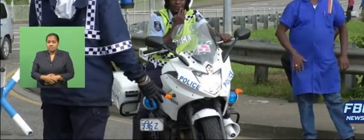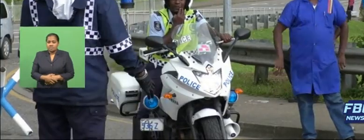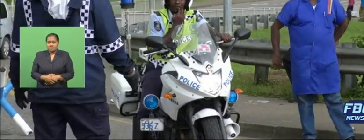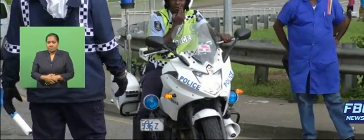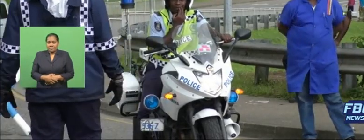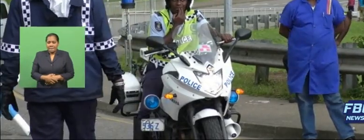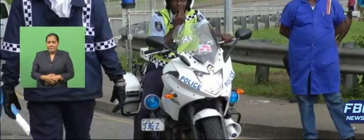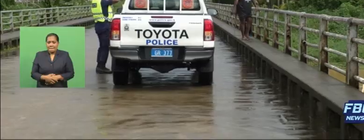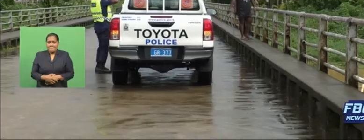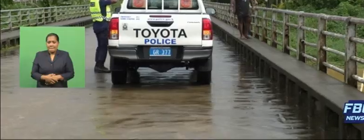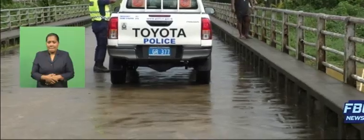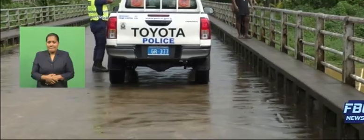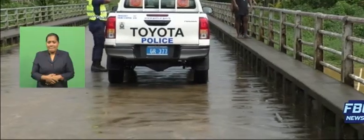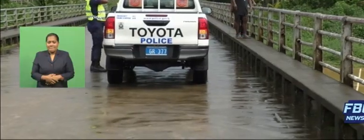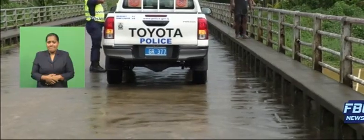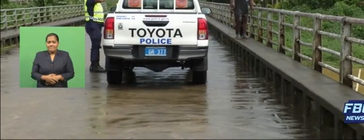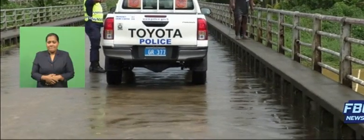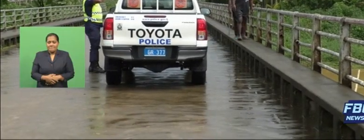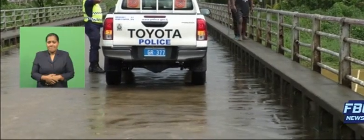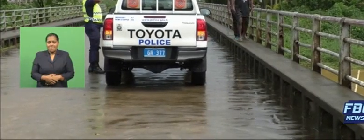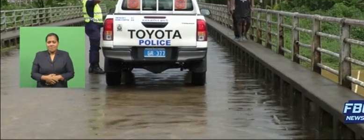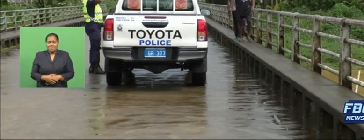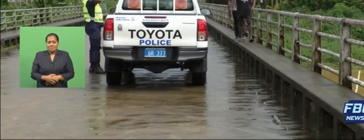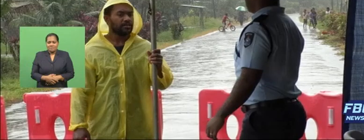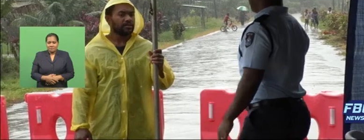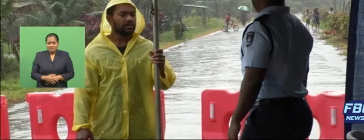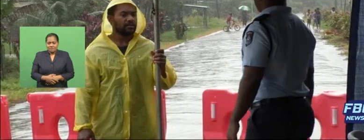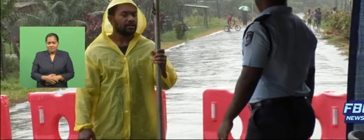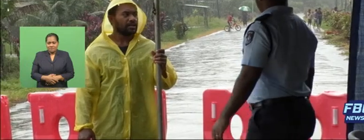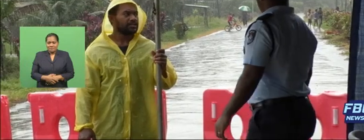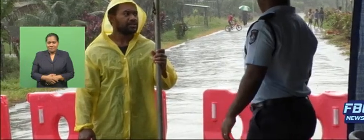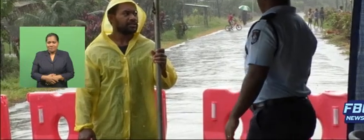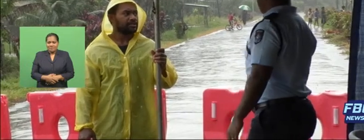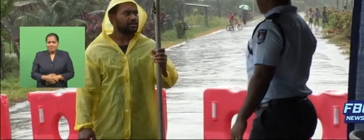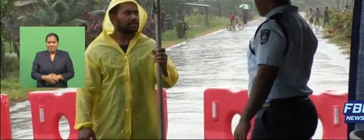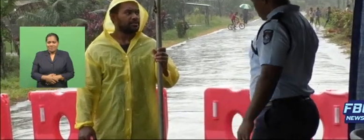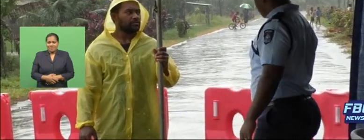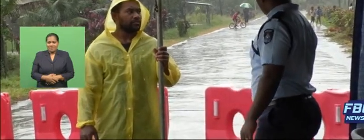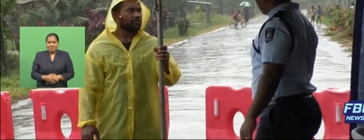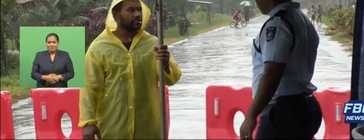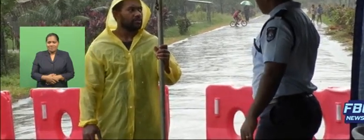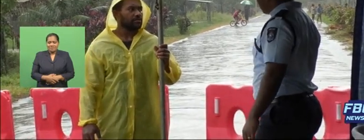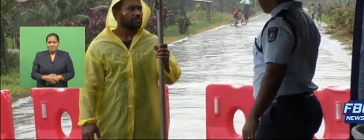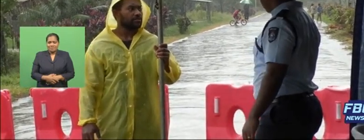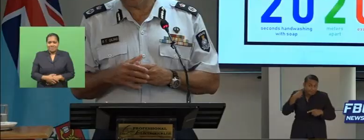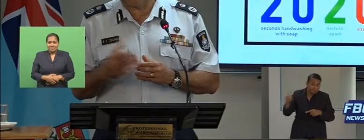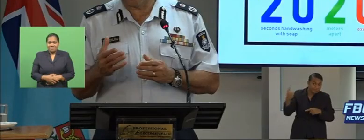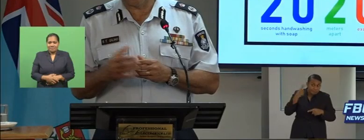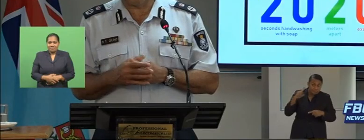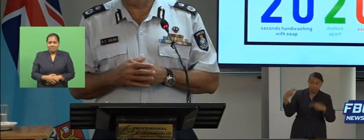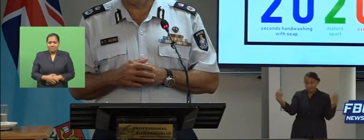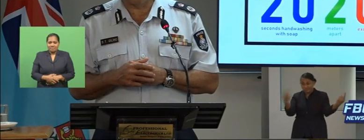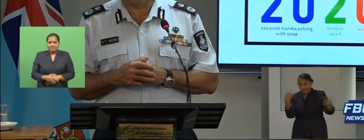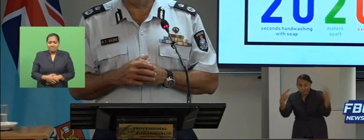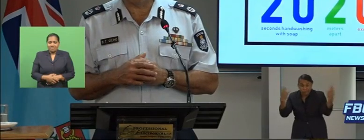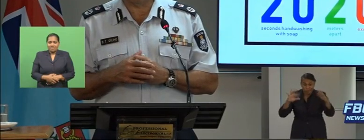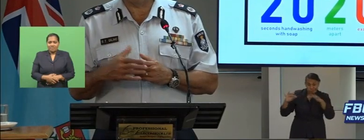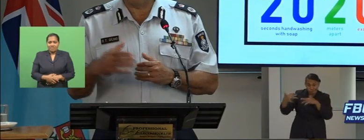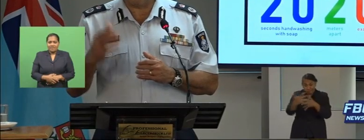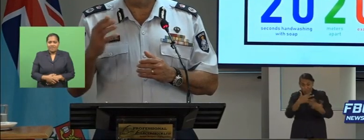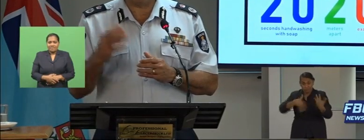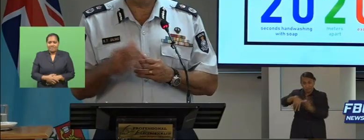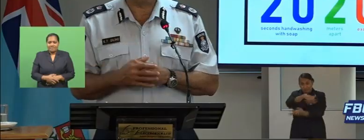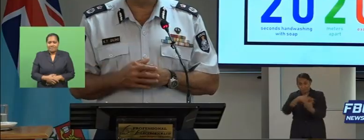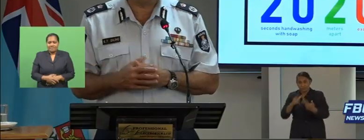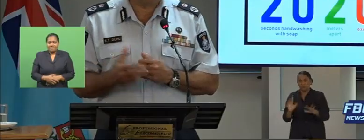see there's an influx of people that are moving around aimlessly. We're looking at technology that further can help us